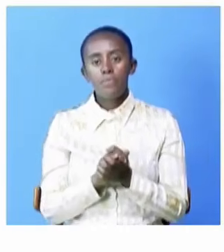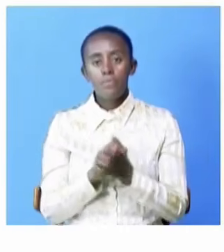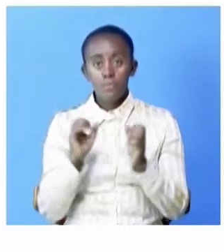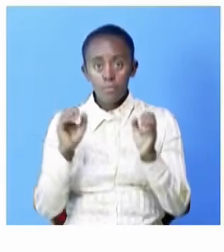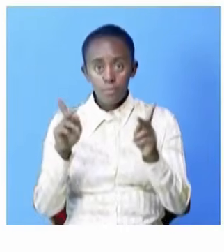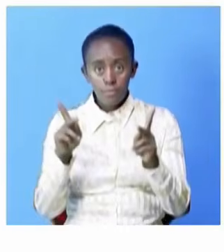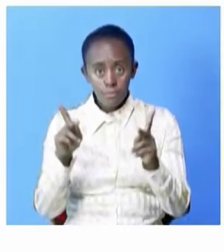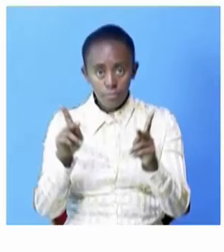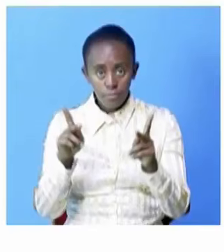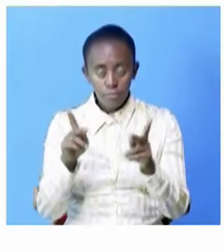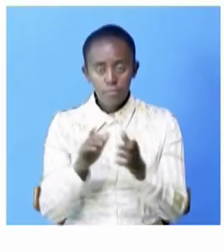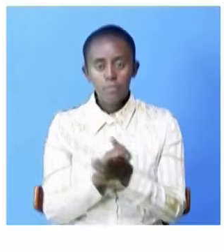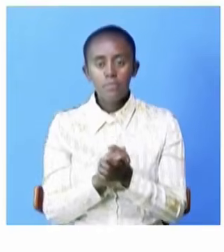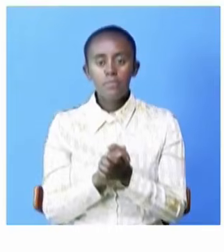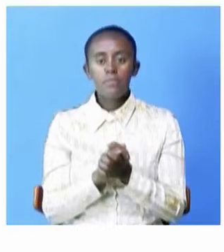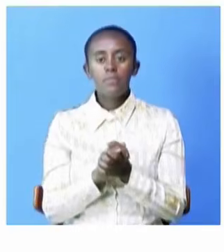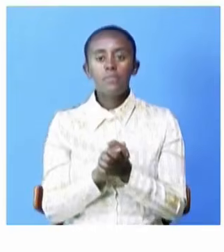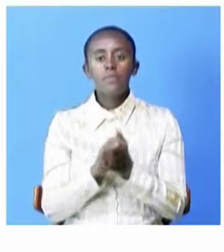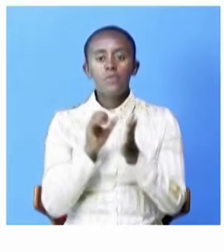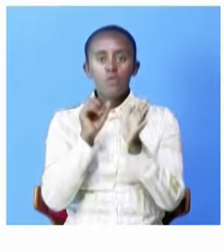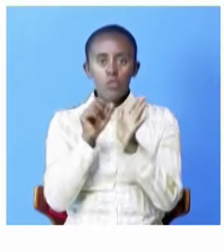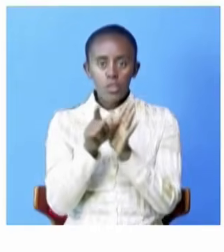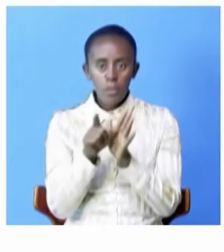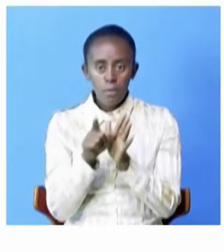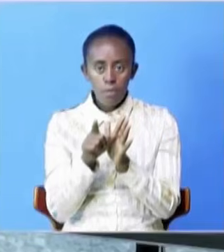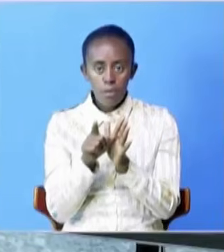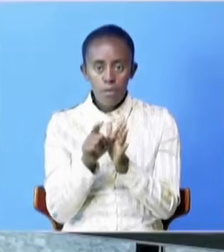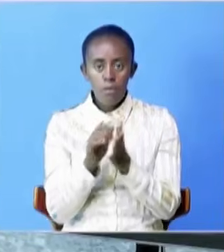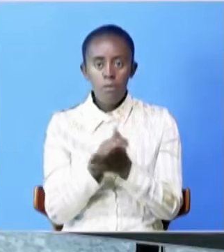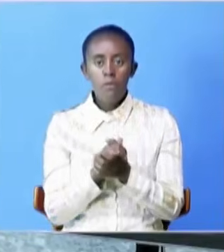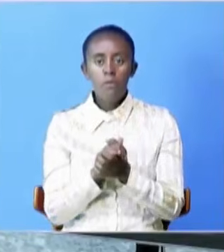Okay? For example,